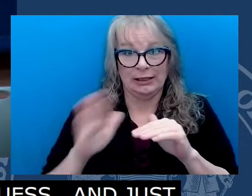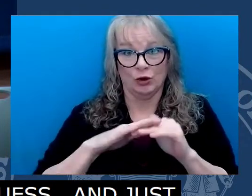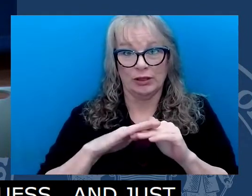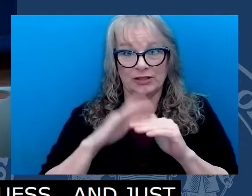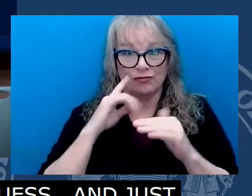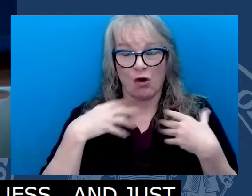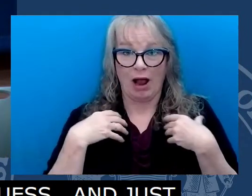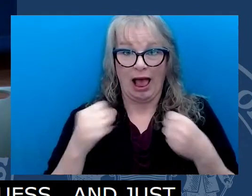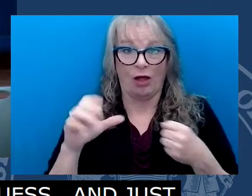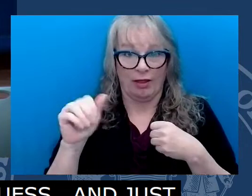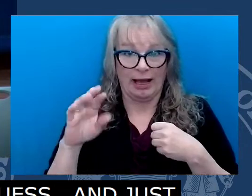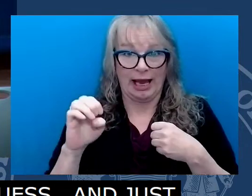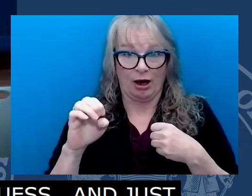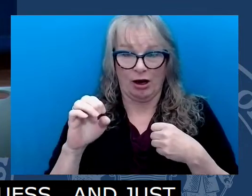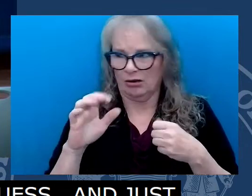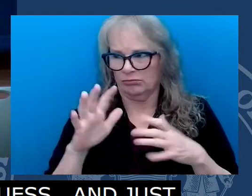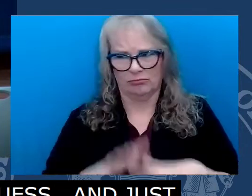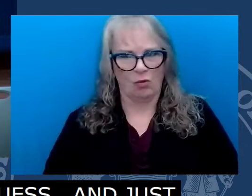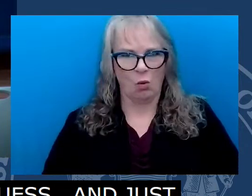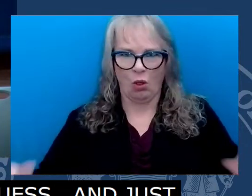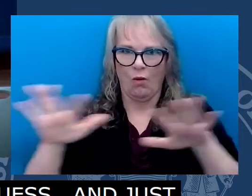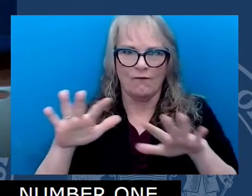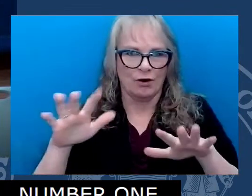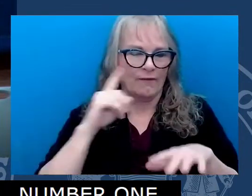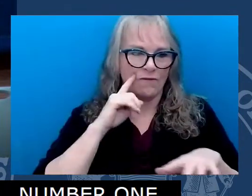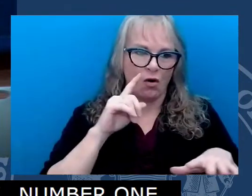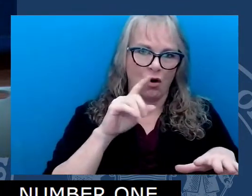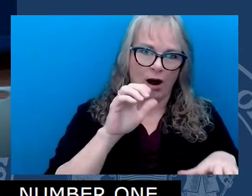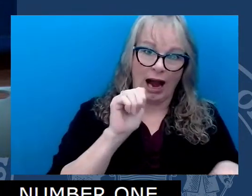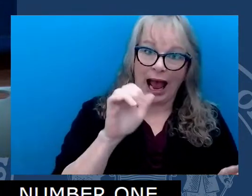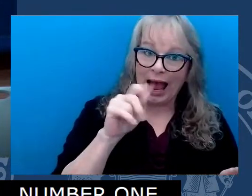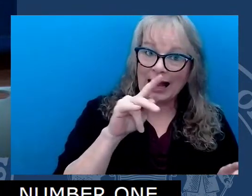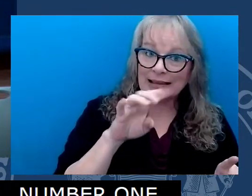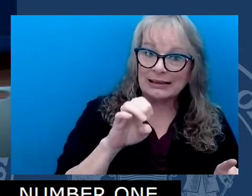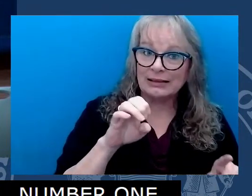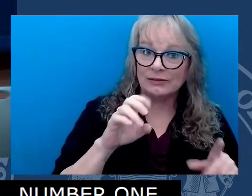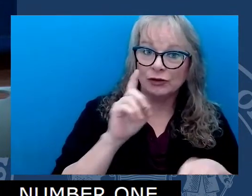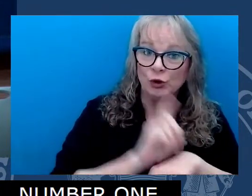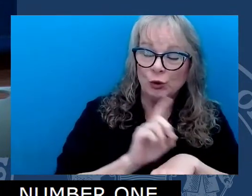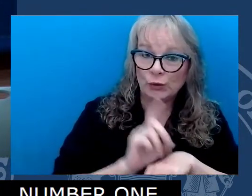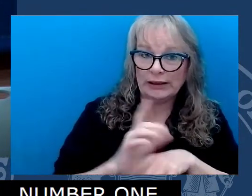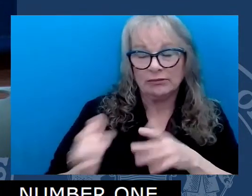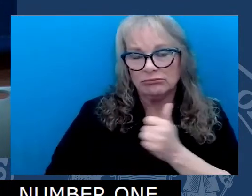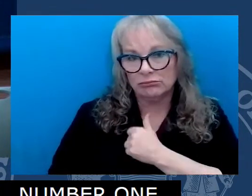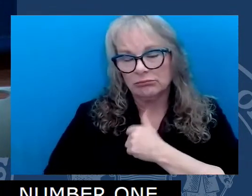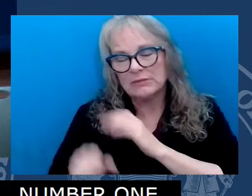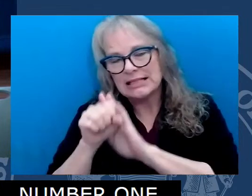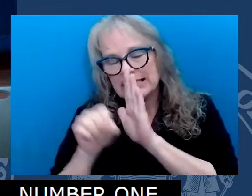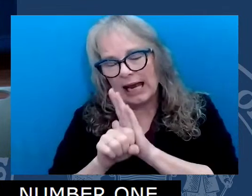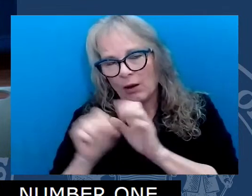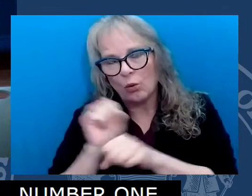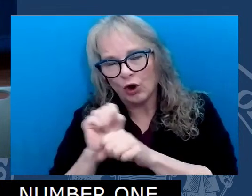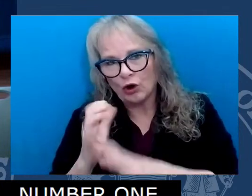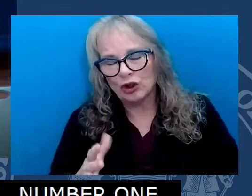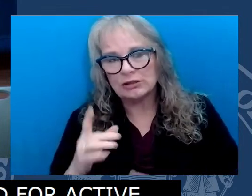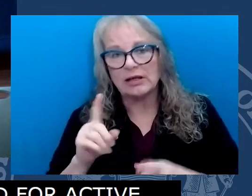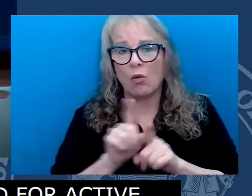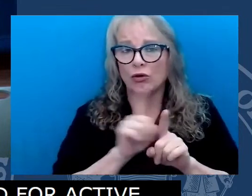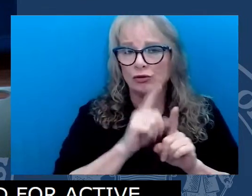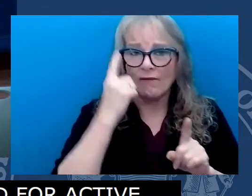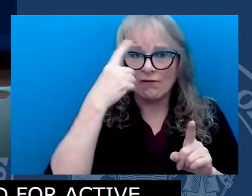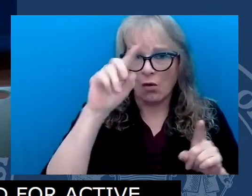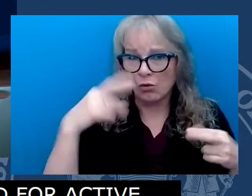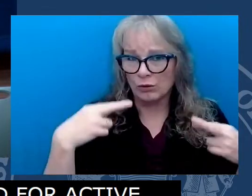across the board for active duty state employees and for retirees are going